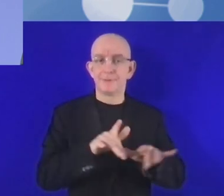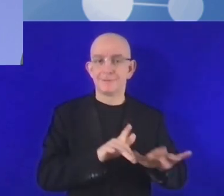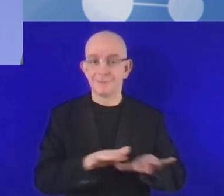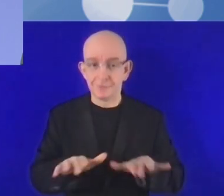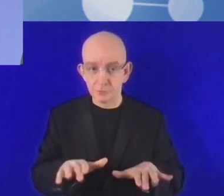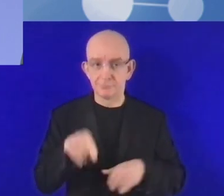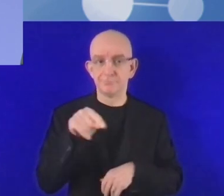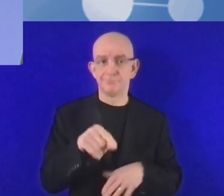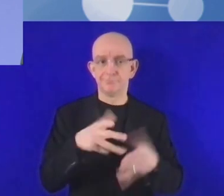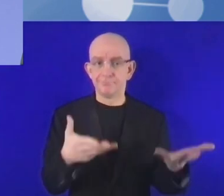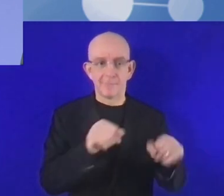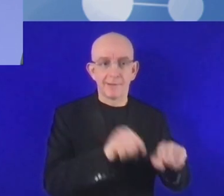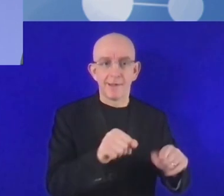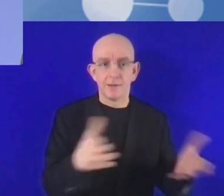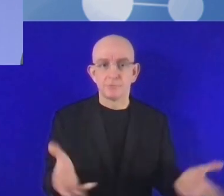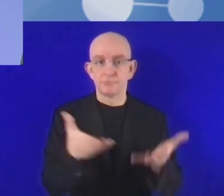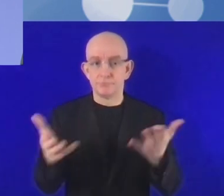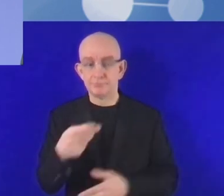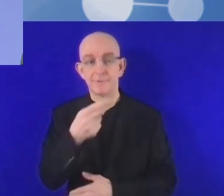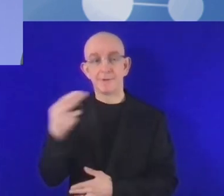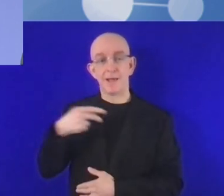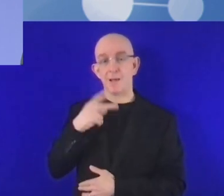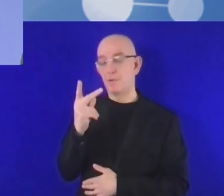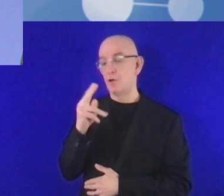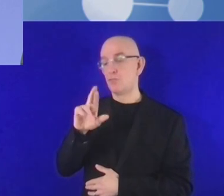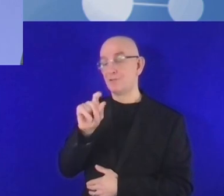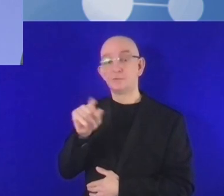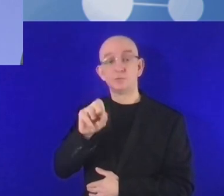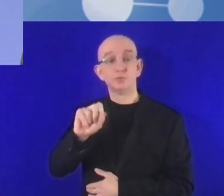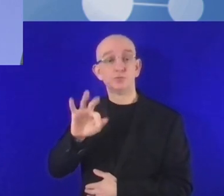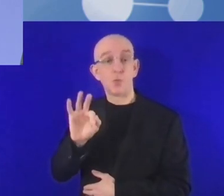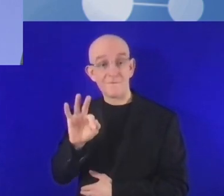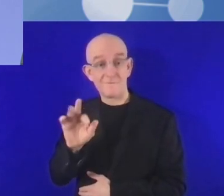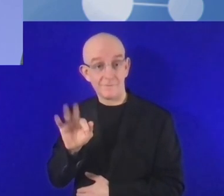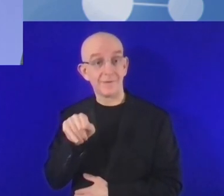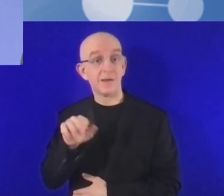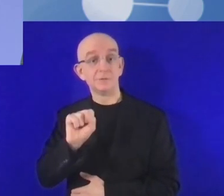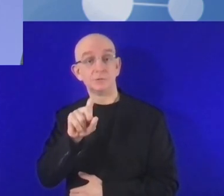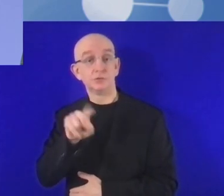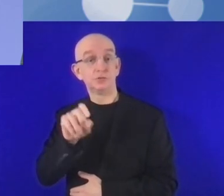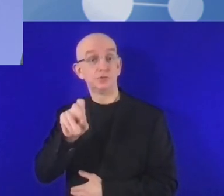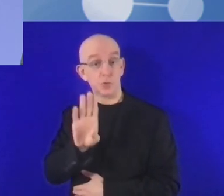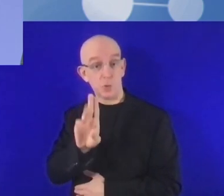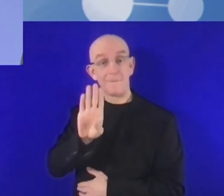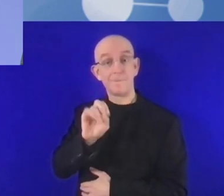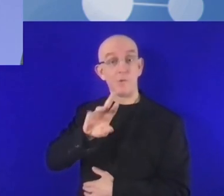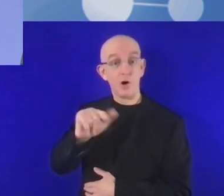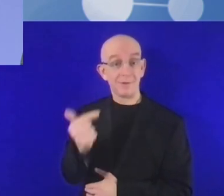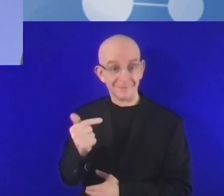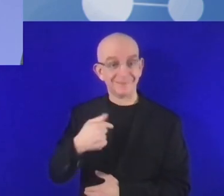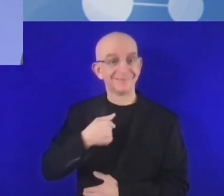We We all have for the government. To community. And is the first time when we do that.